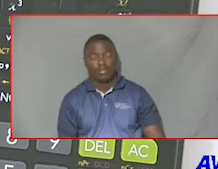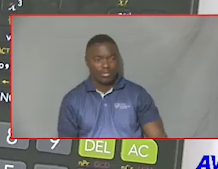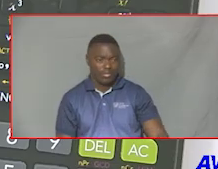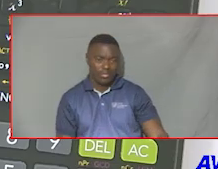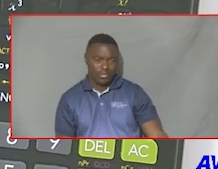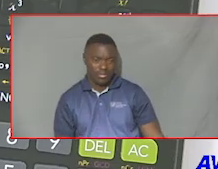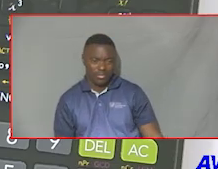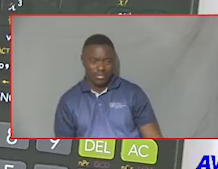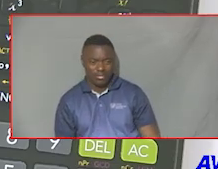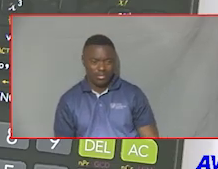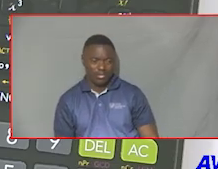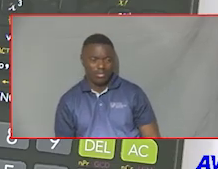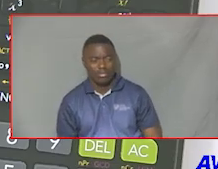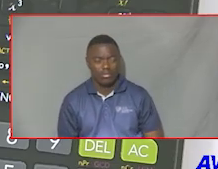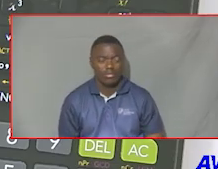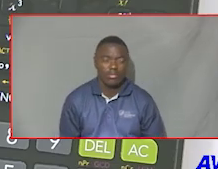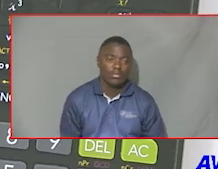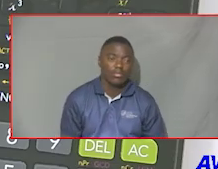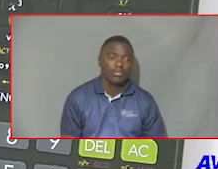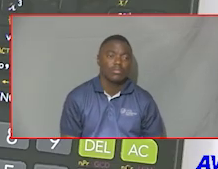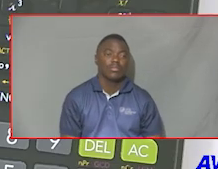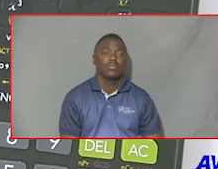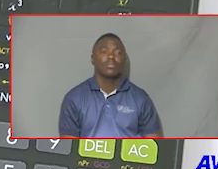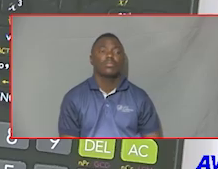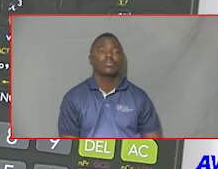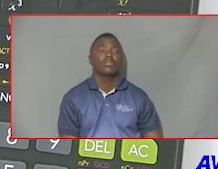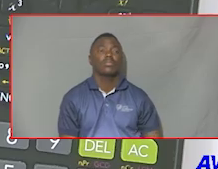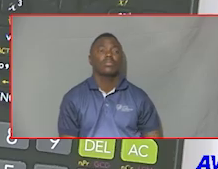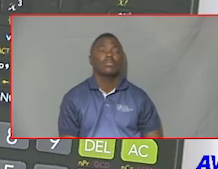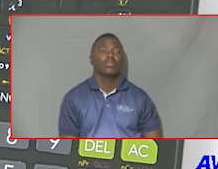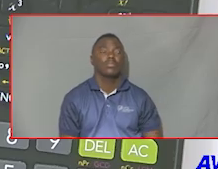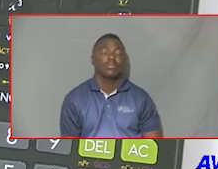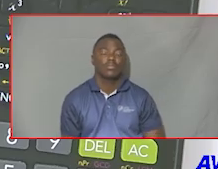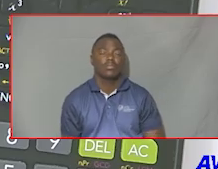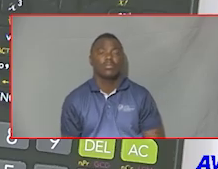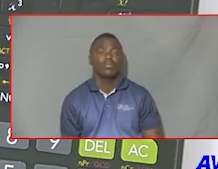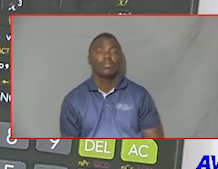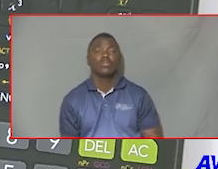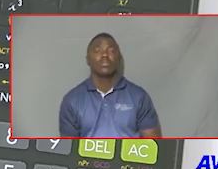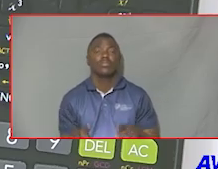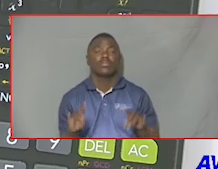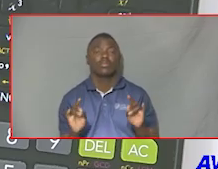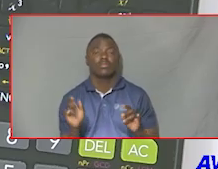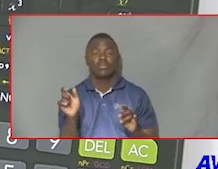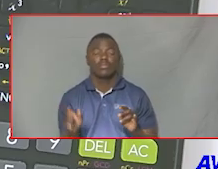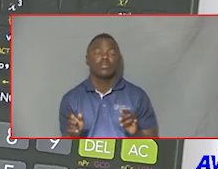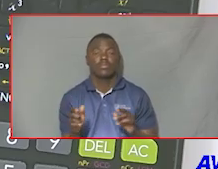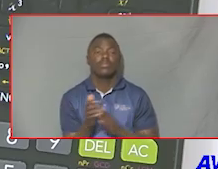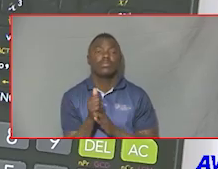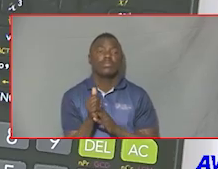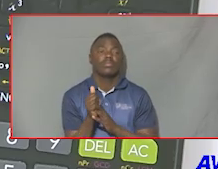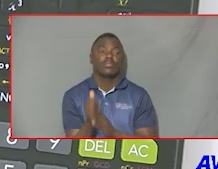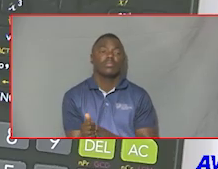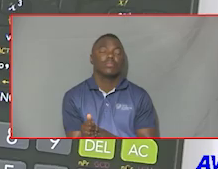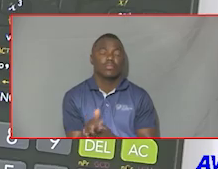question. A matric class of a certain high school had to vote for the chairperson of the RCL.